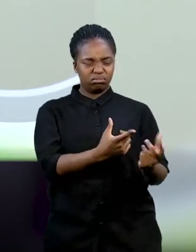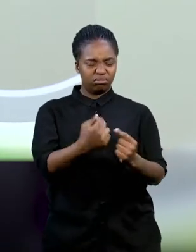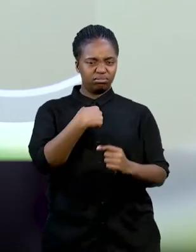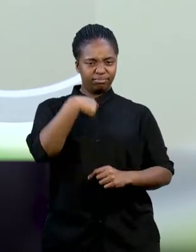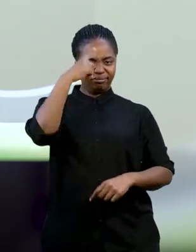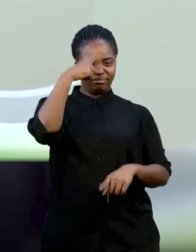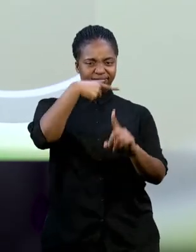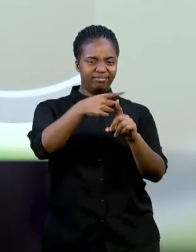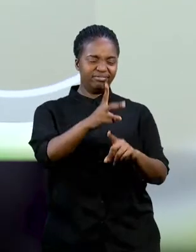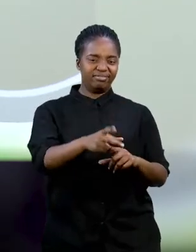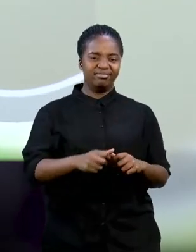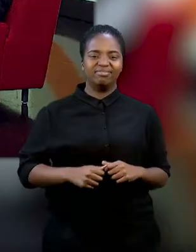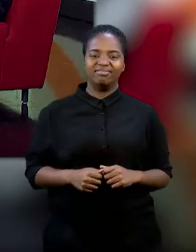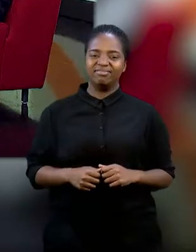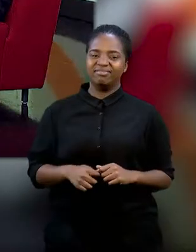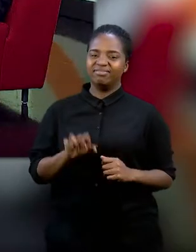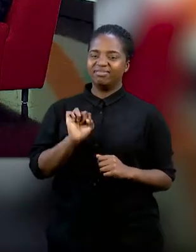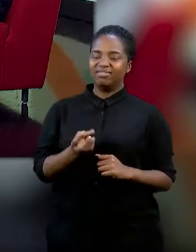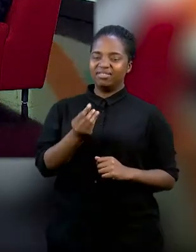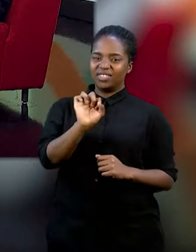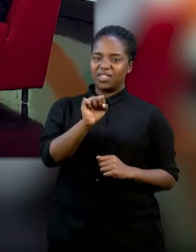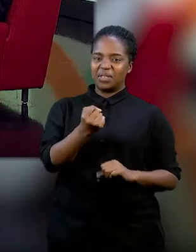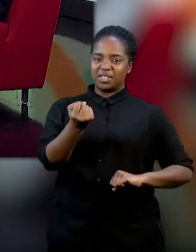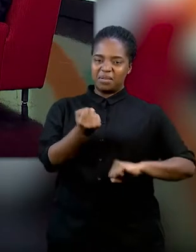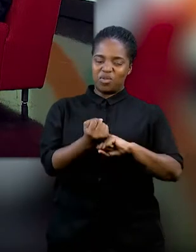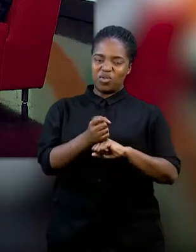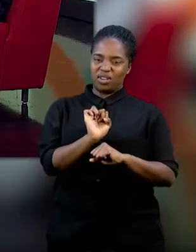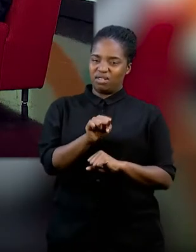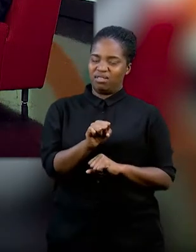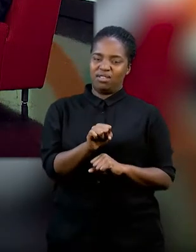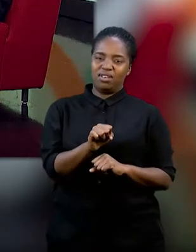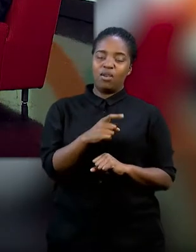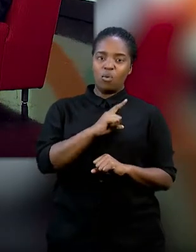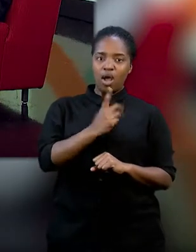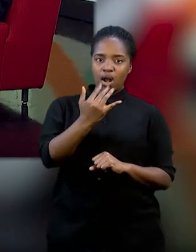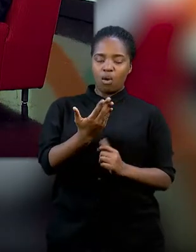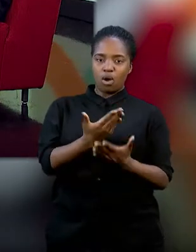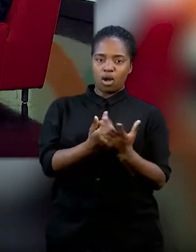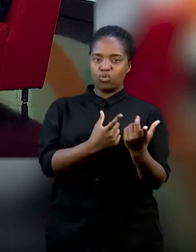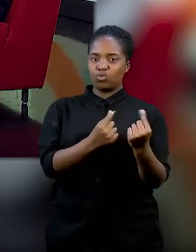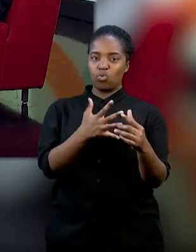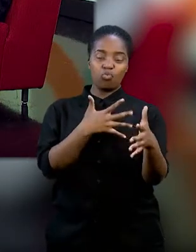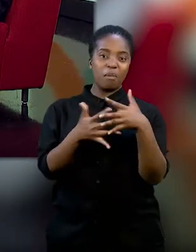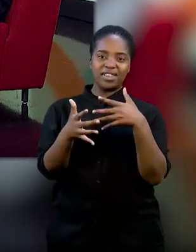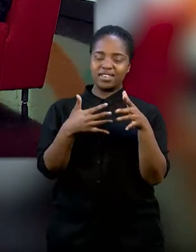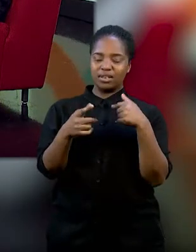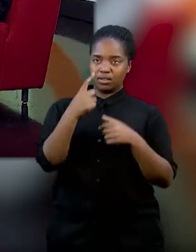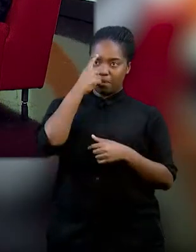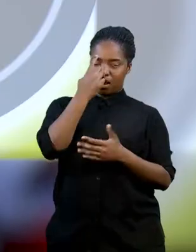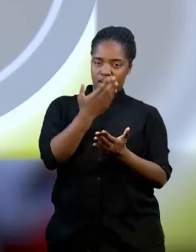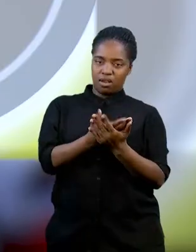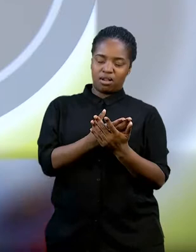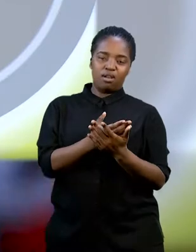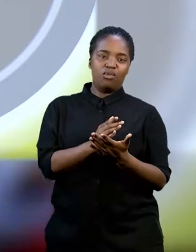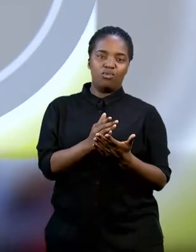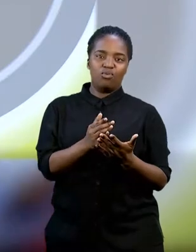bona gore ke fitlhe le mo keleng e tlile ngwana ha o mo fa support o mo tshehetsa ka nako tsotlhe ngwana ha o kgona o etsa ntho engwe le nngwe and jwale ka